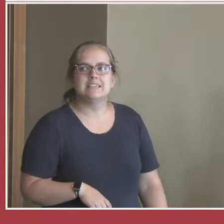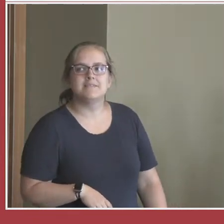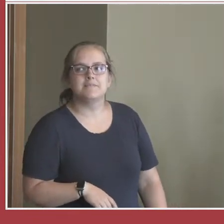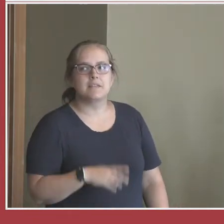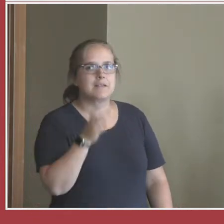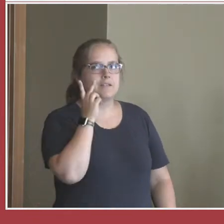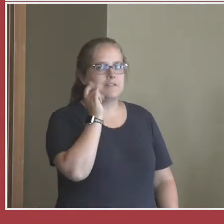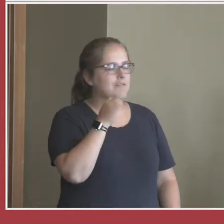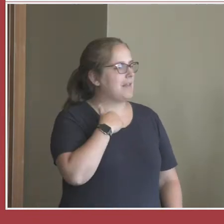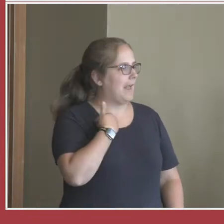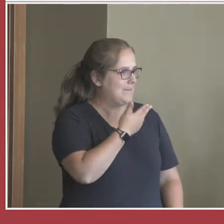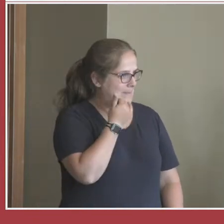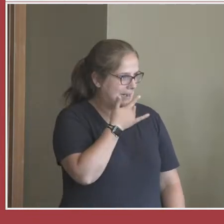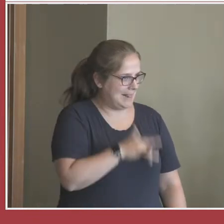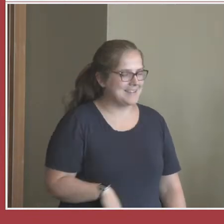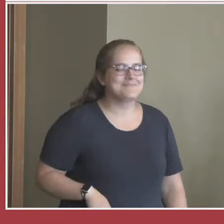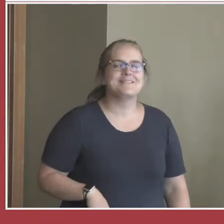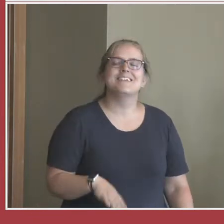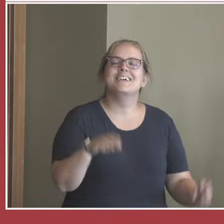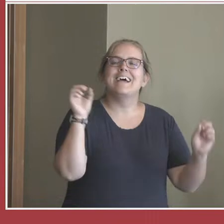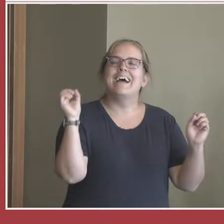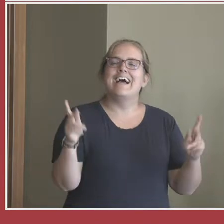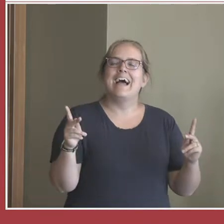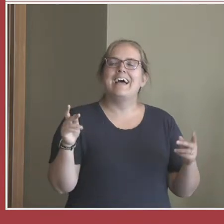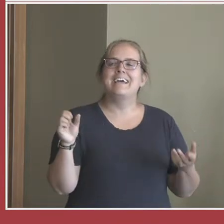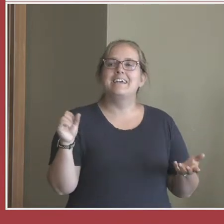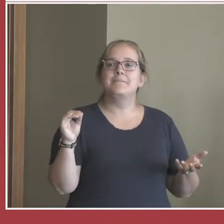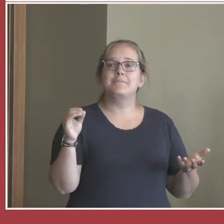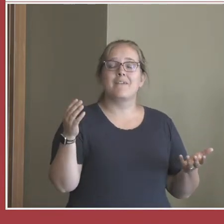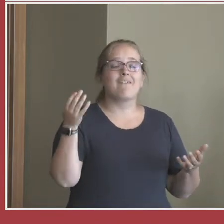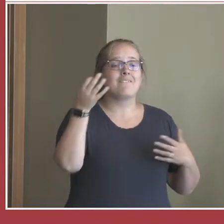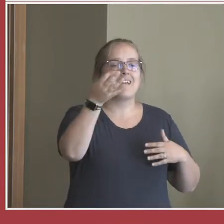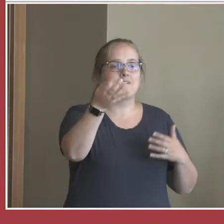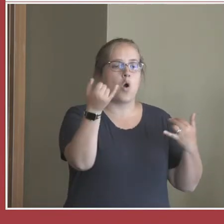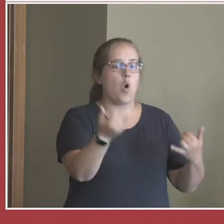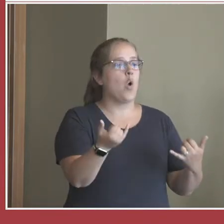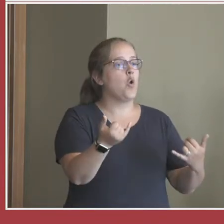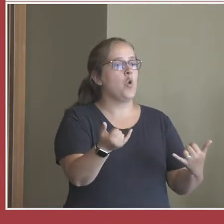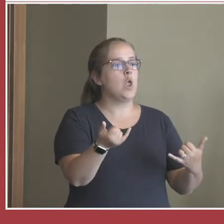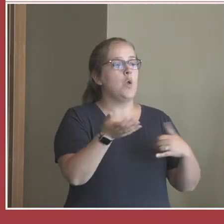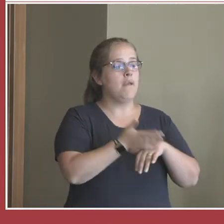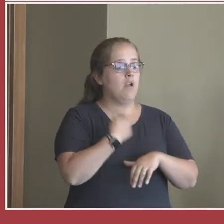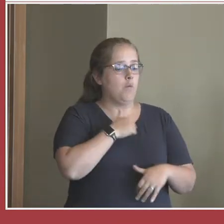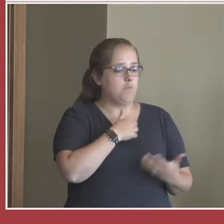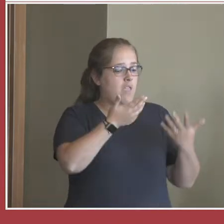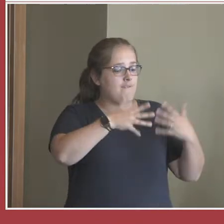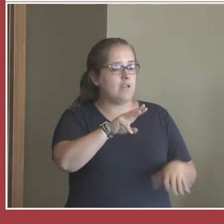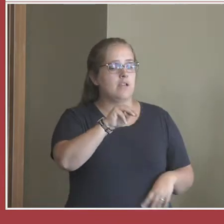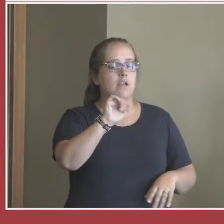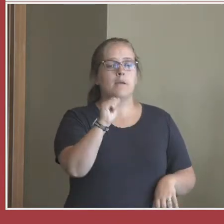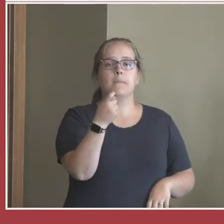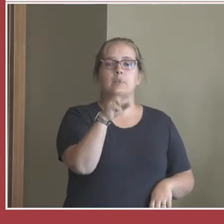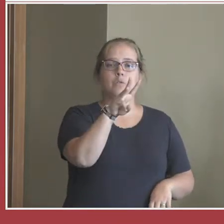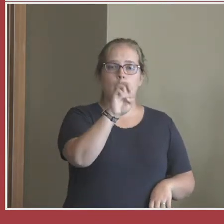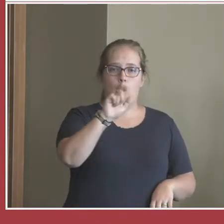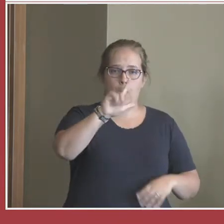We'll see if I have any better luck. Okay, so fast forwarding now, after we completed the Maxwell